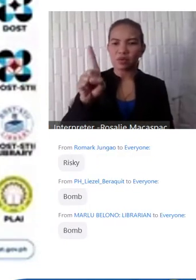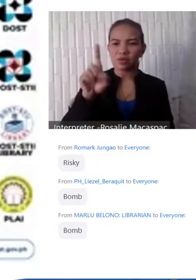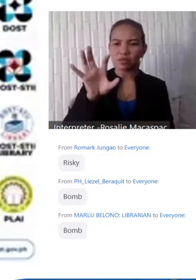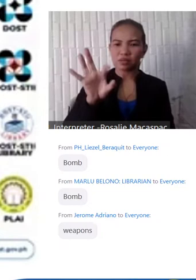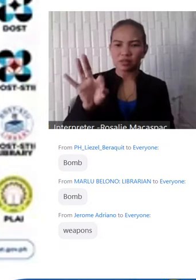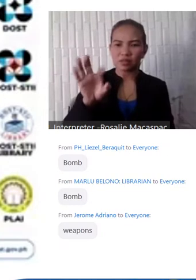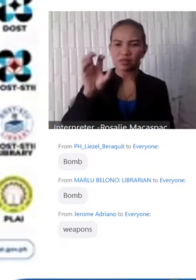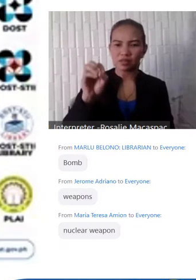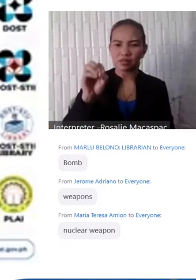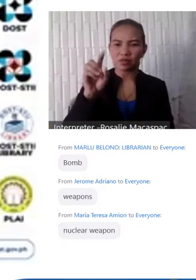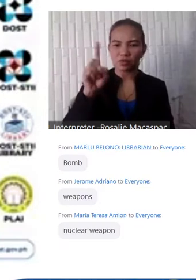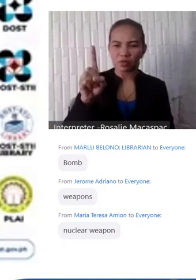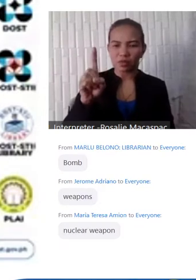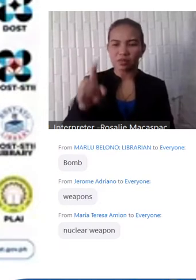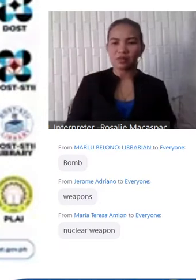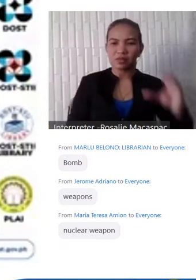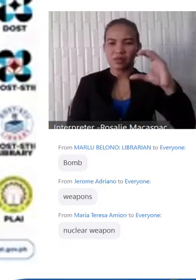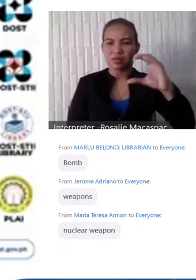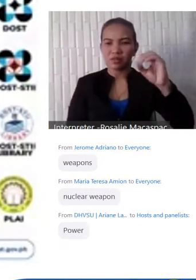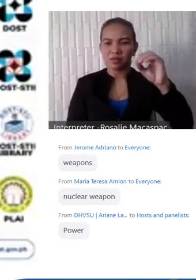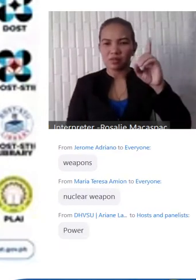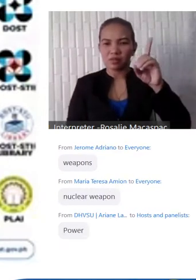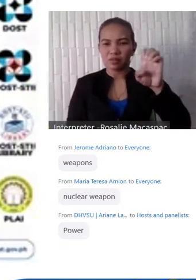5107-1901. The code po on your screens.